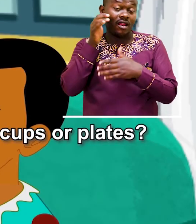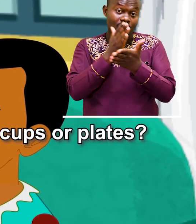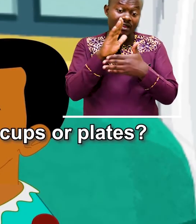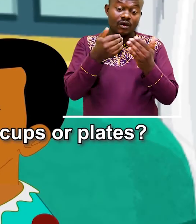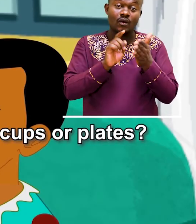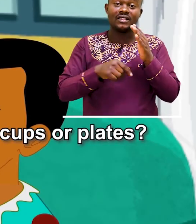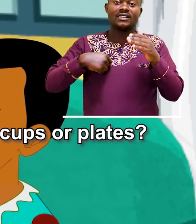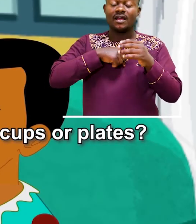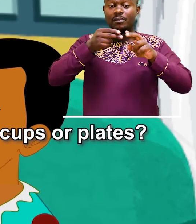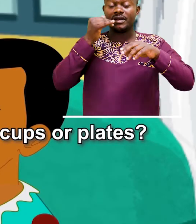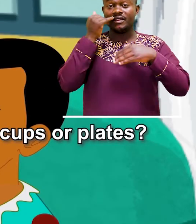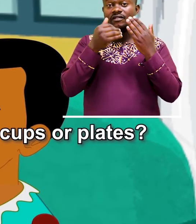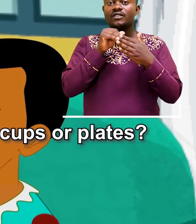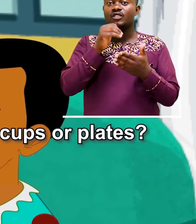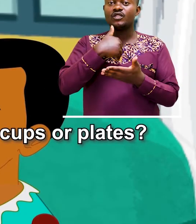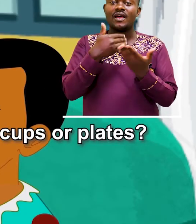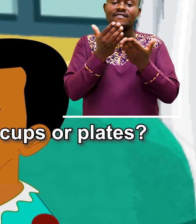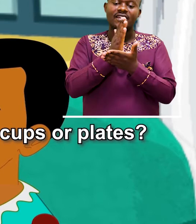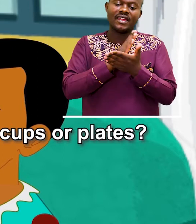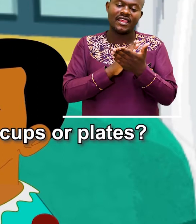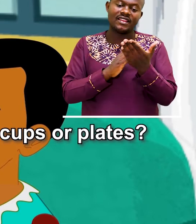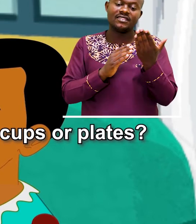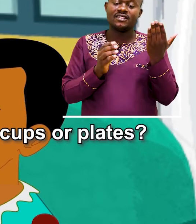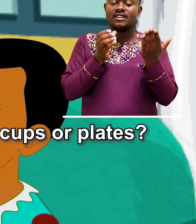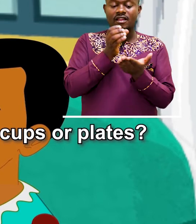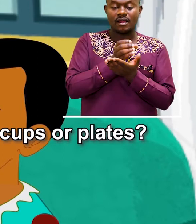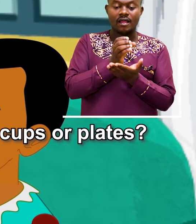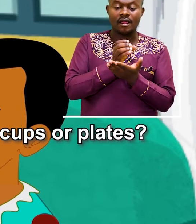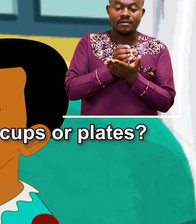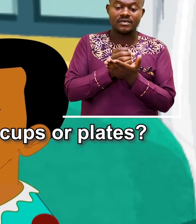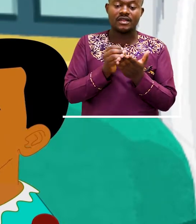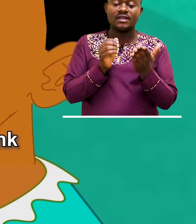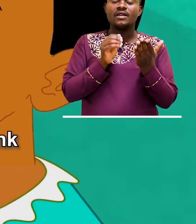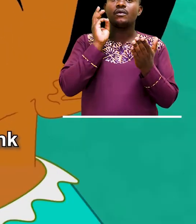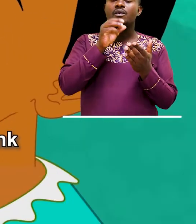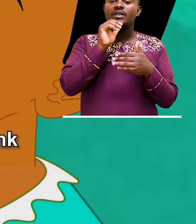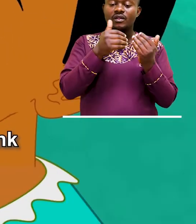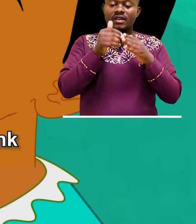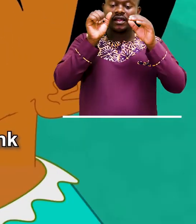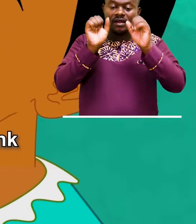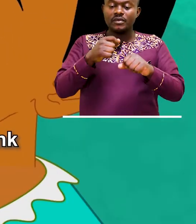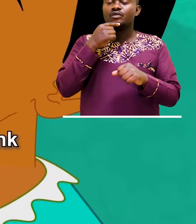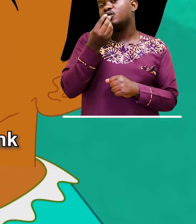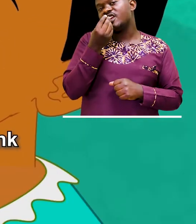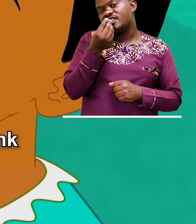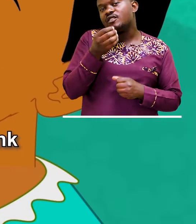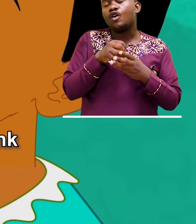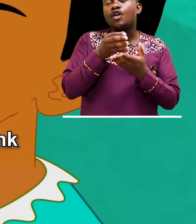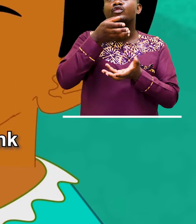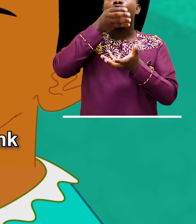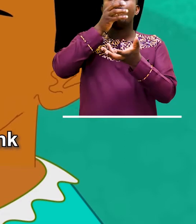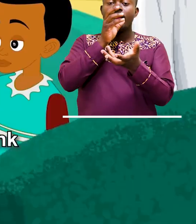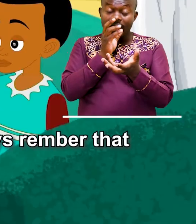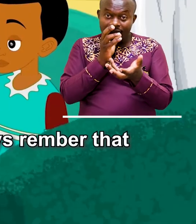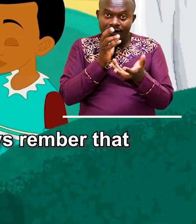And what will happen if you don't have any cups or plates? We will not be able to eat or